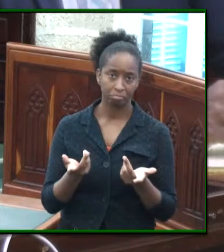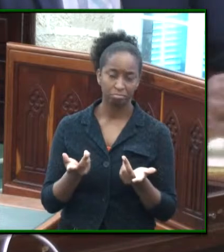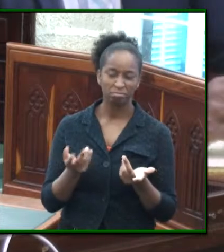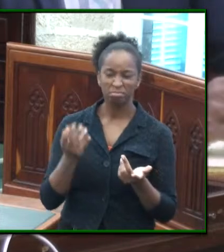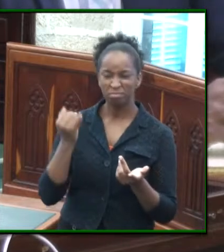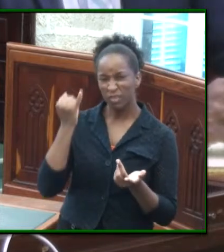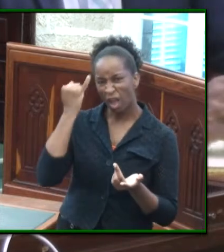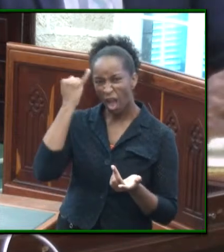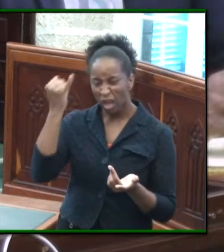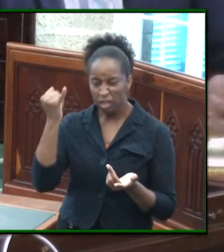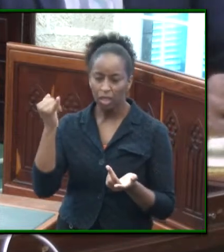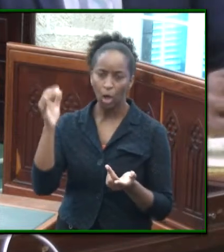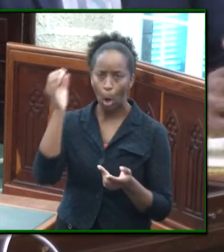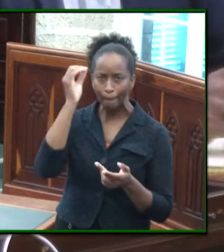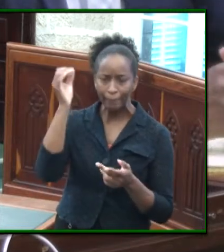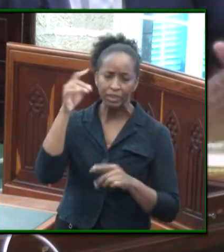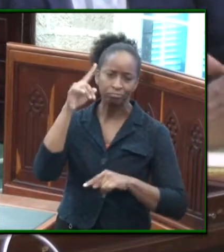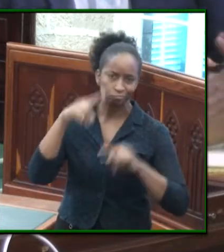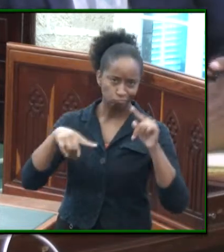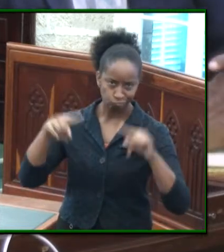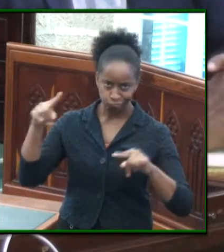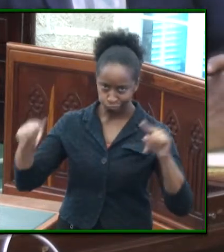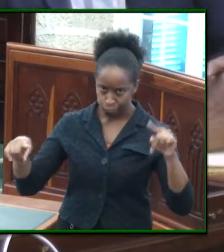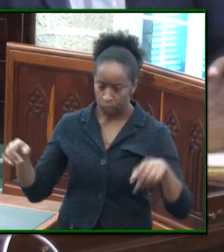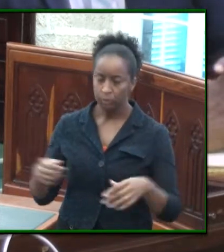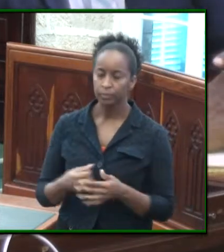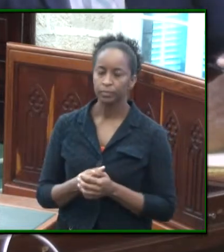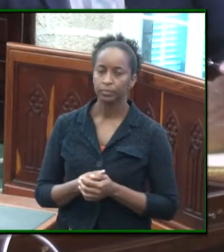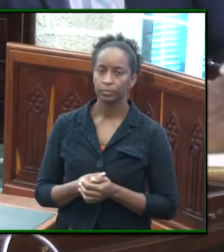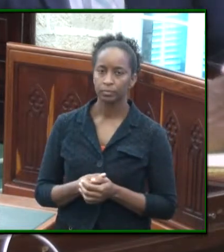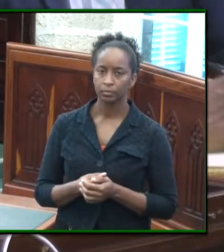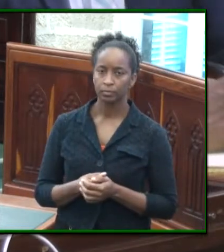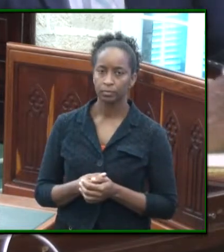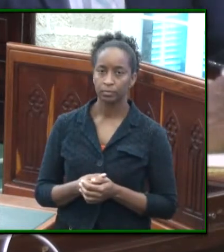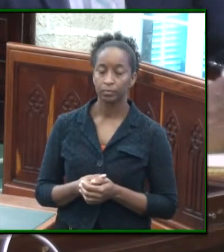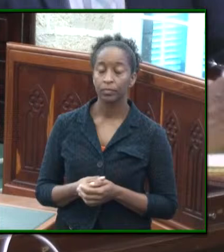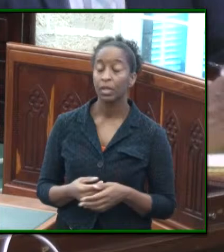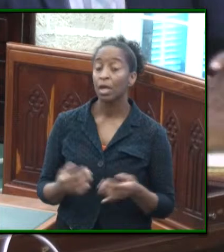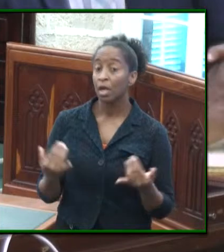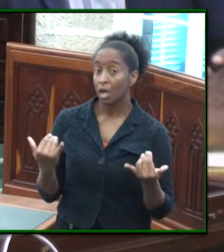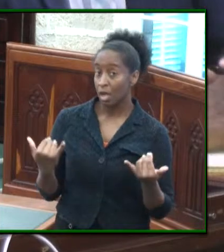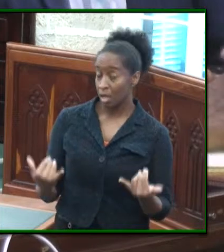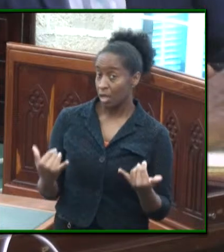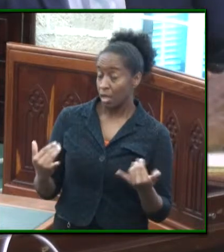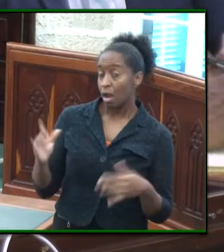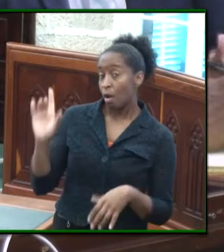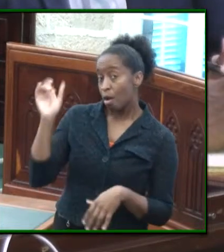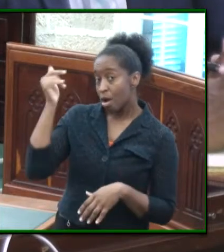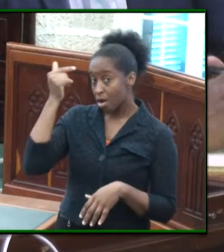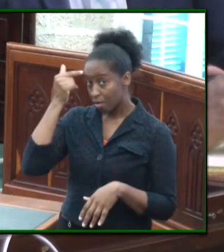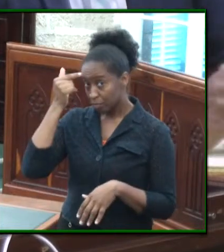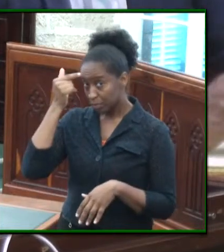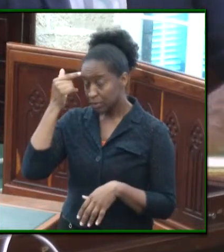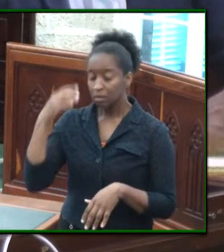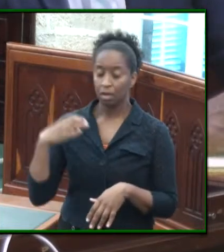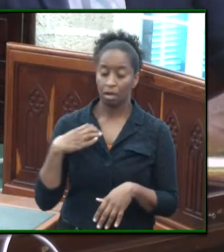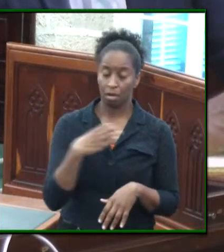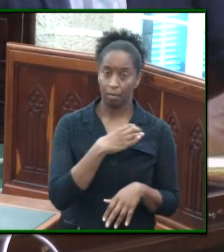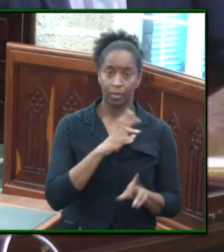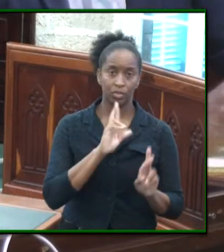now in examining the report of the Commission, having